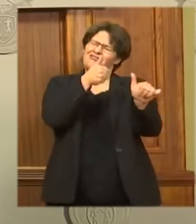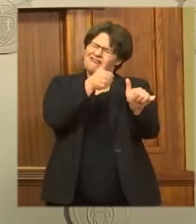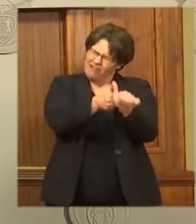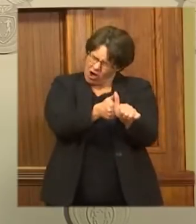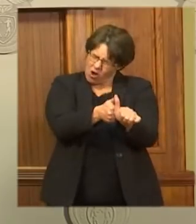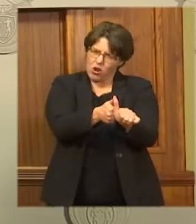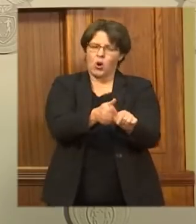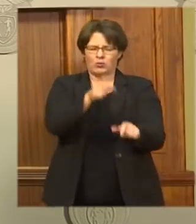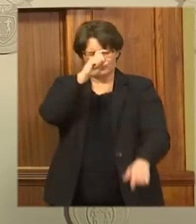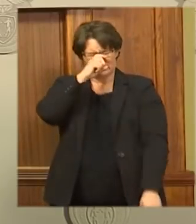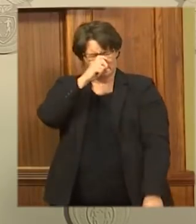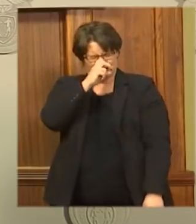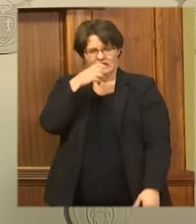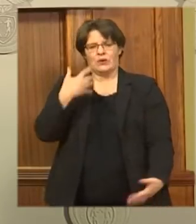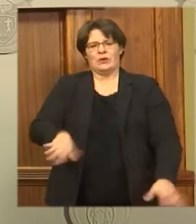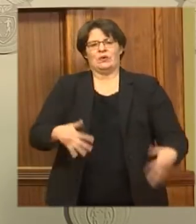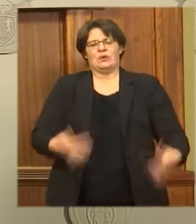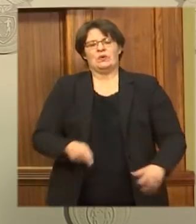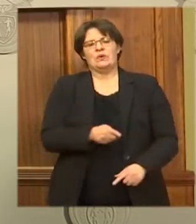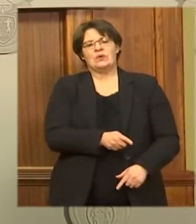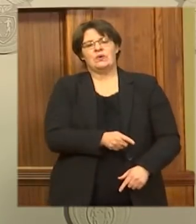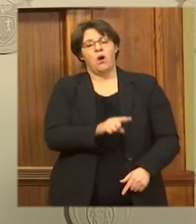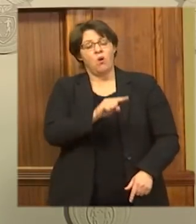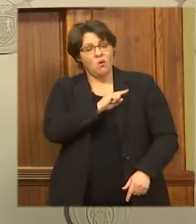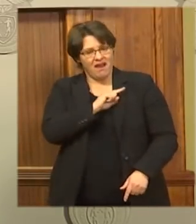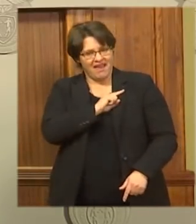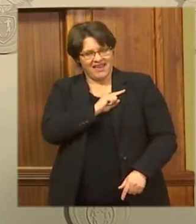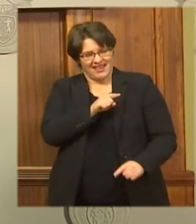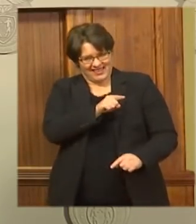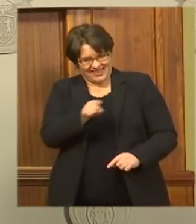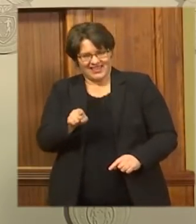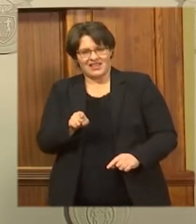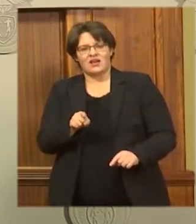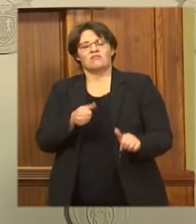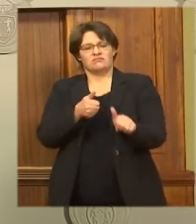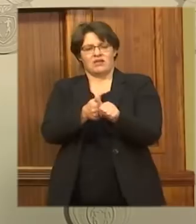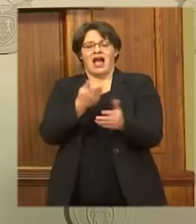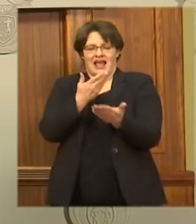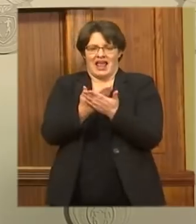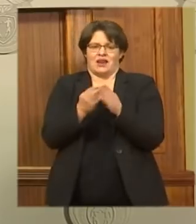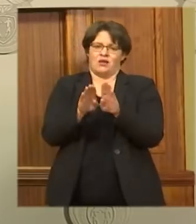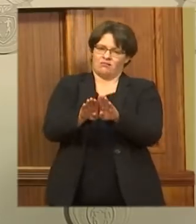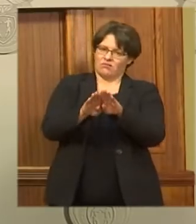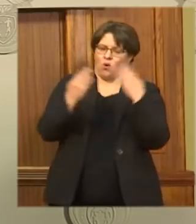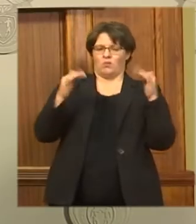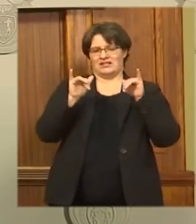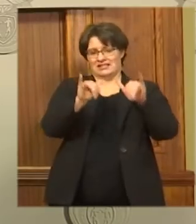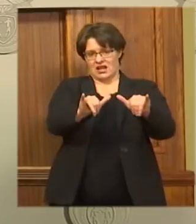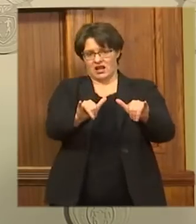to for those entities or businesses to remain open.